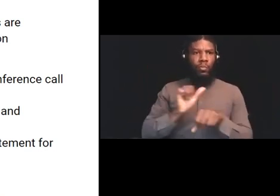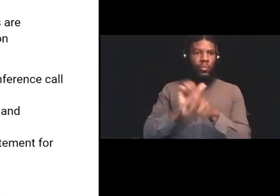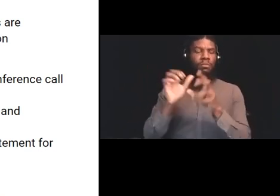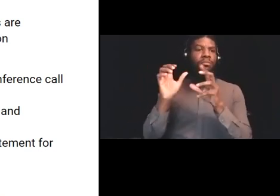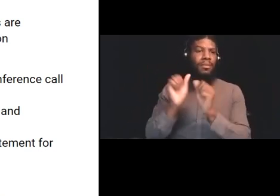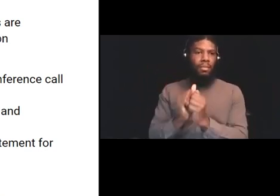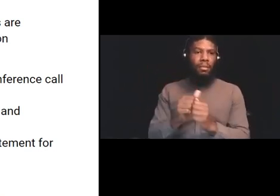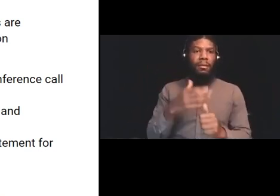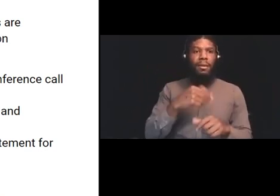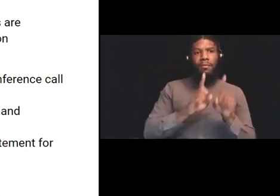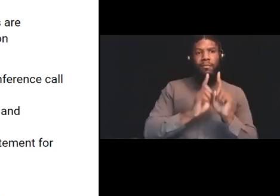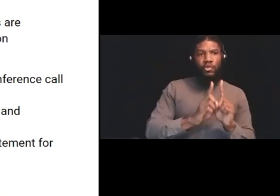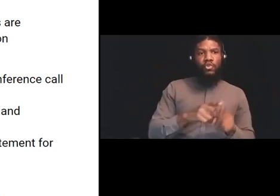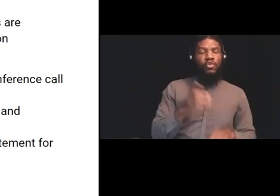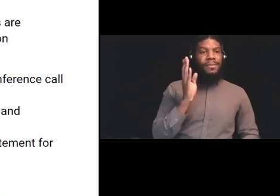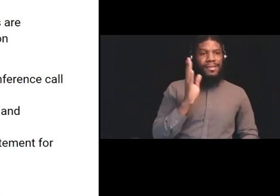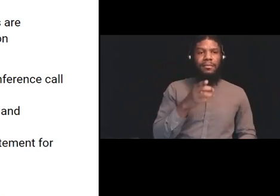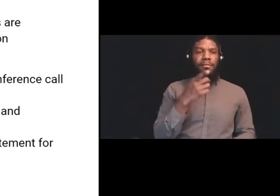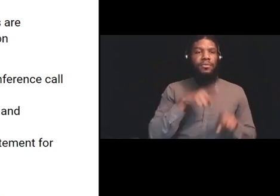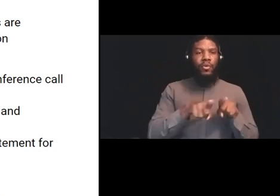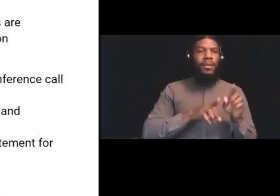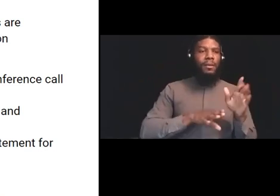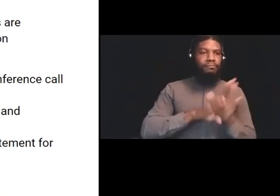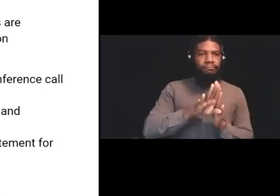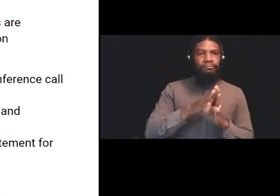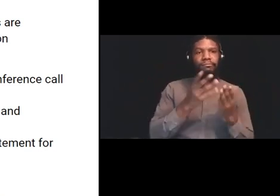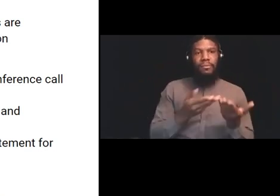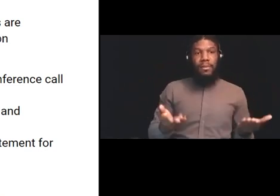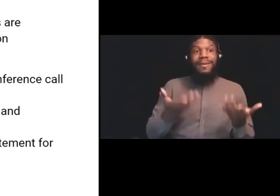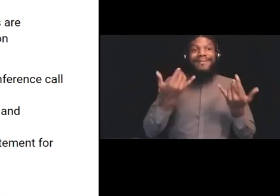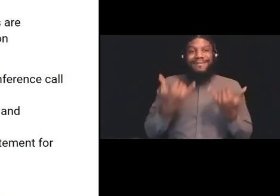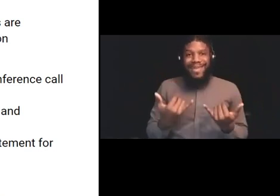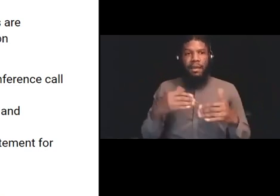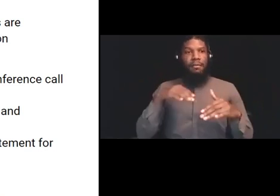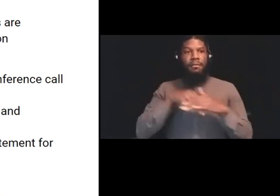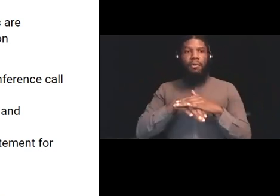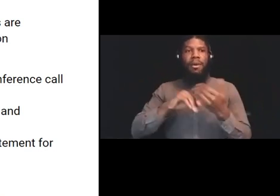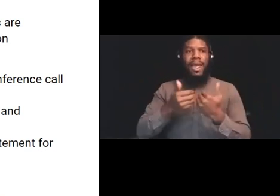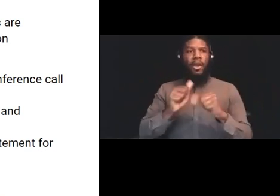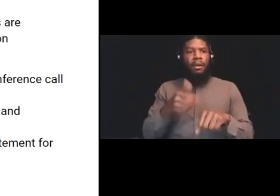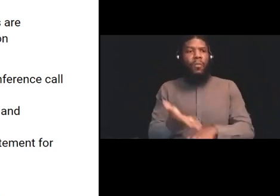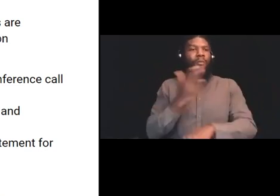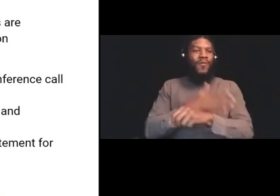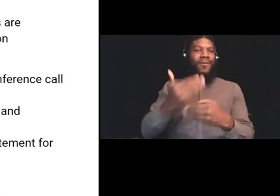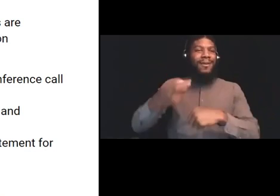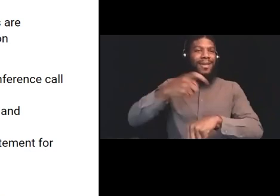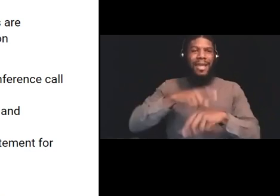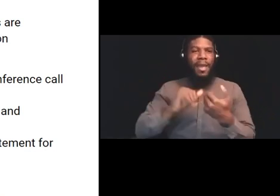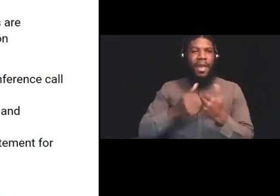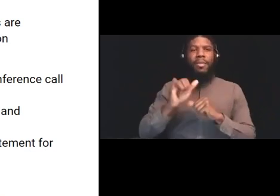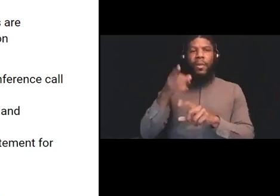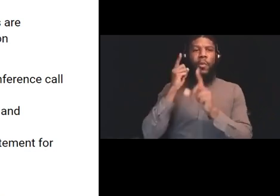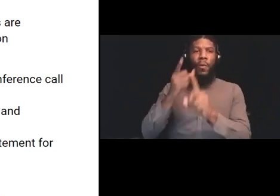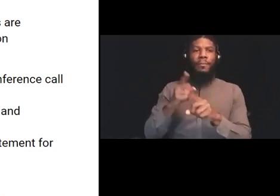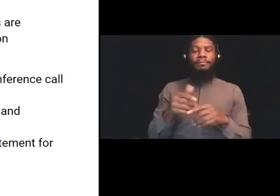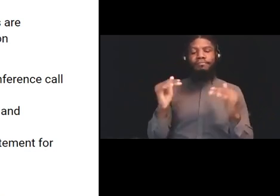their materials. And now by observing ways accessibility could be improved next time around.